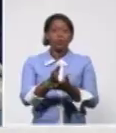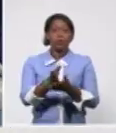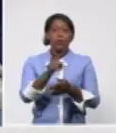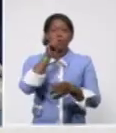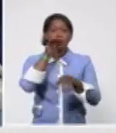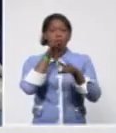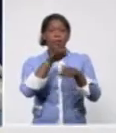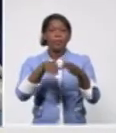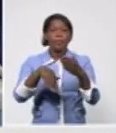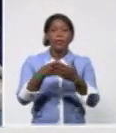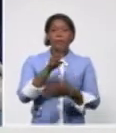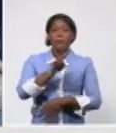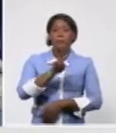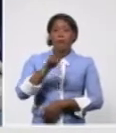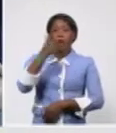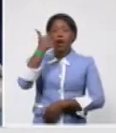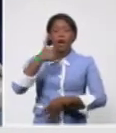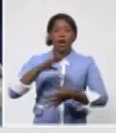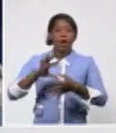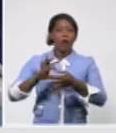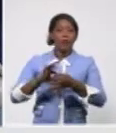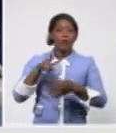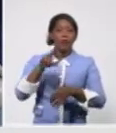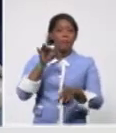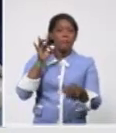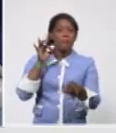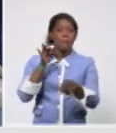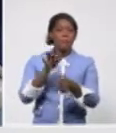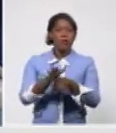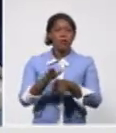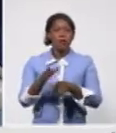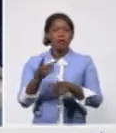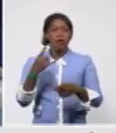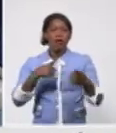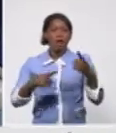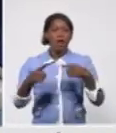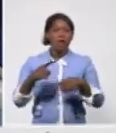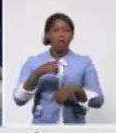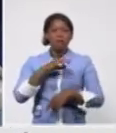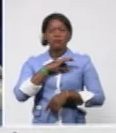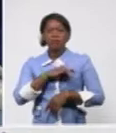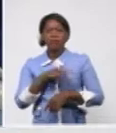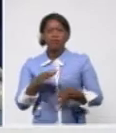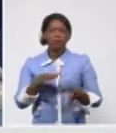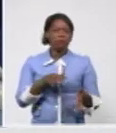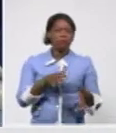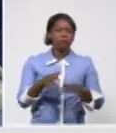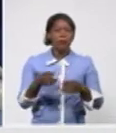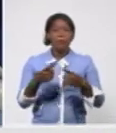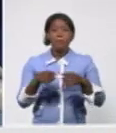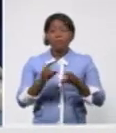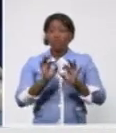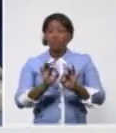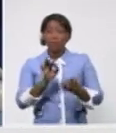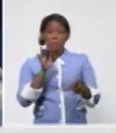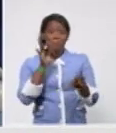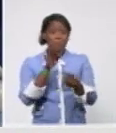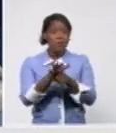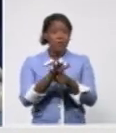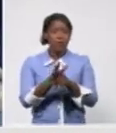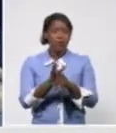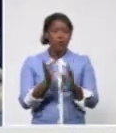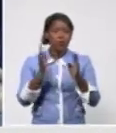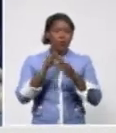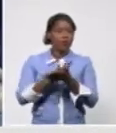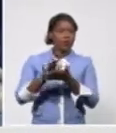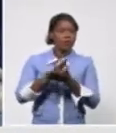was admitted to hospital on August 22nd as a confirmed case contact and due